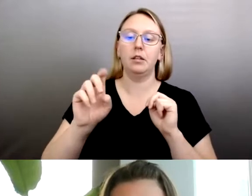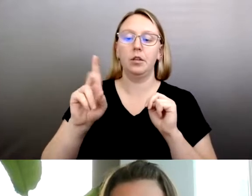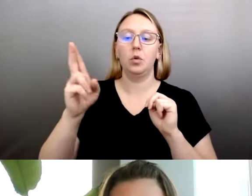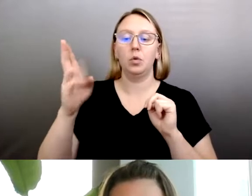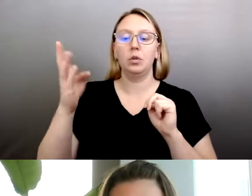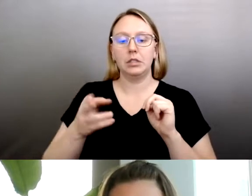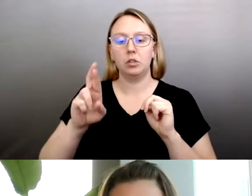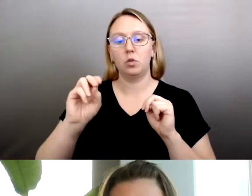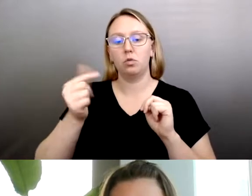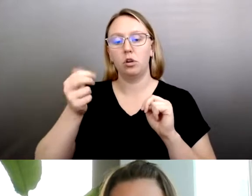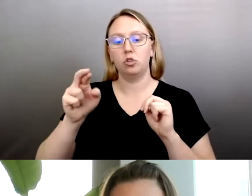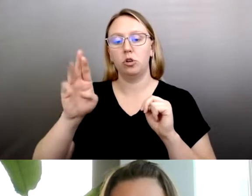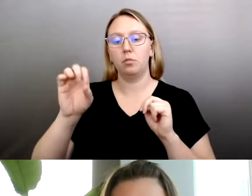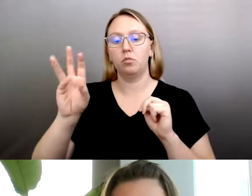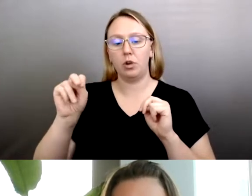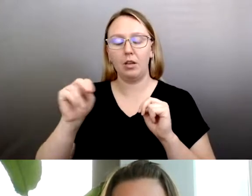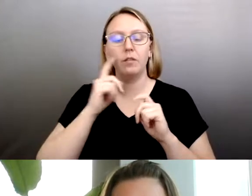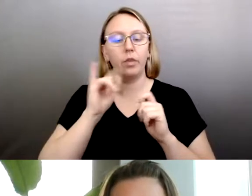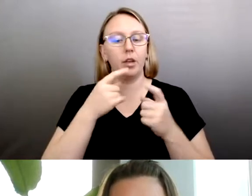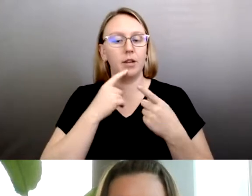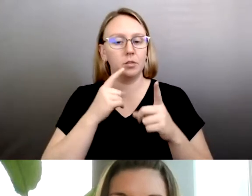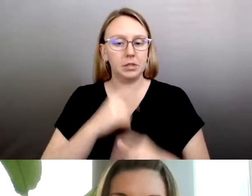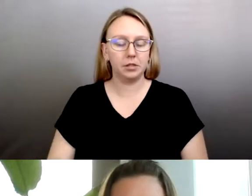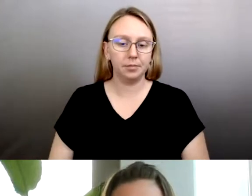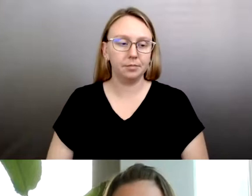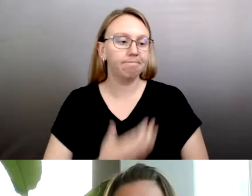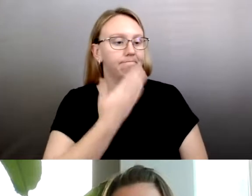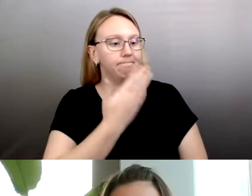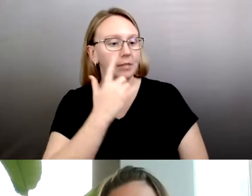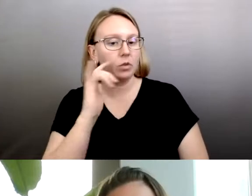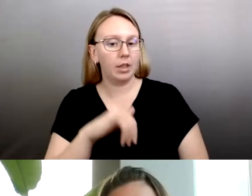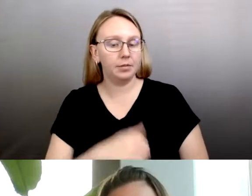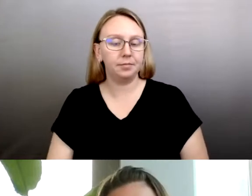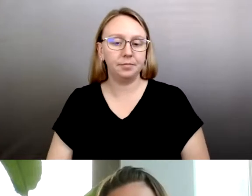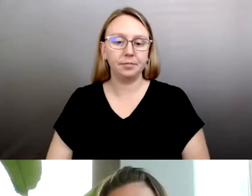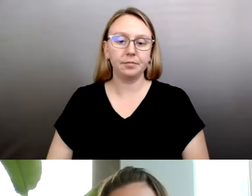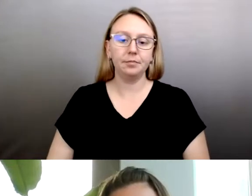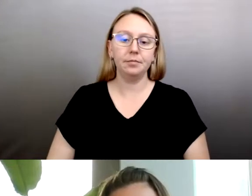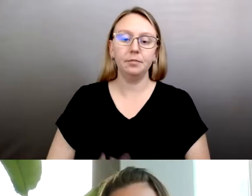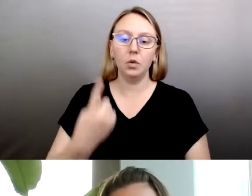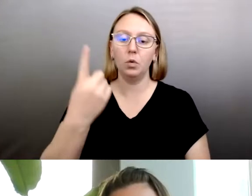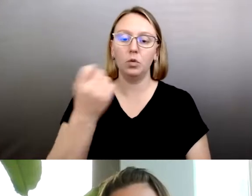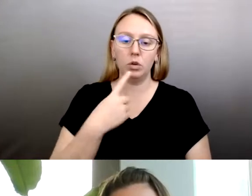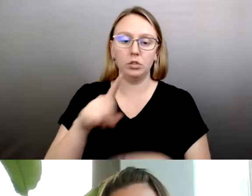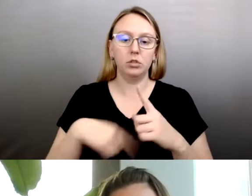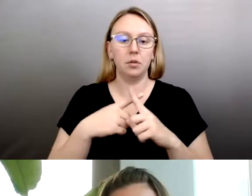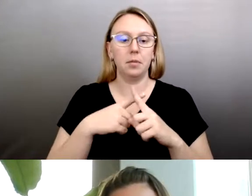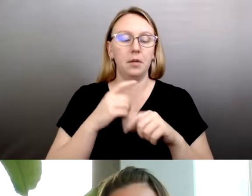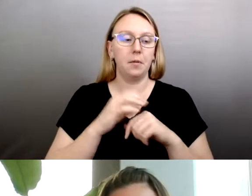saic.edu/Roger Brown for those announcements. Thanks for that. We have a question about